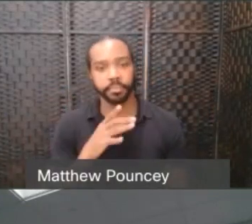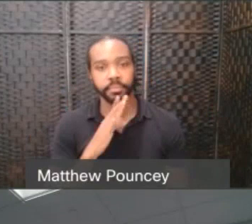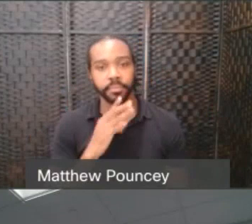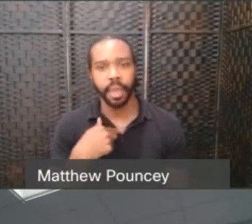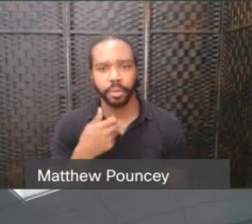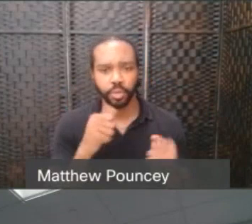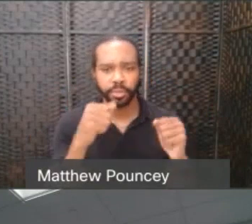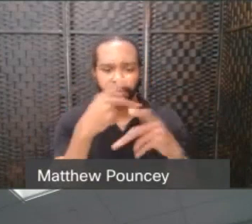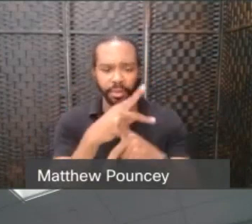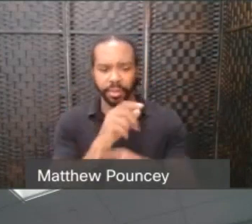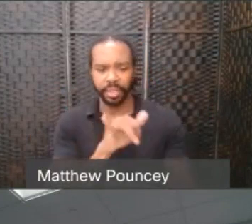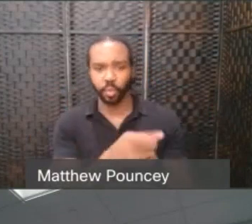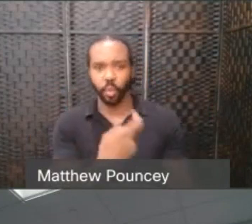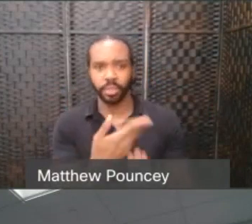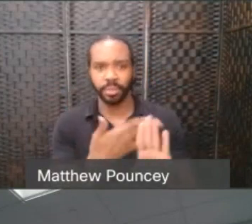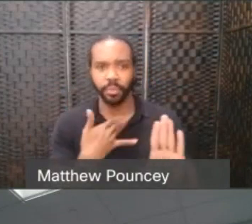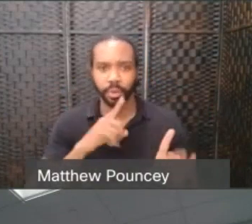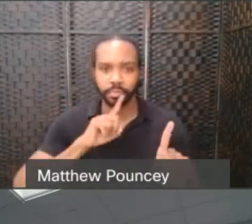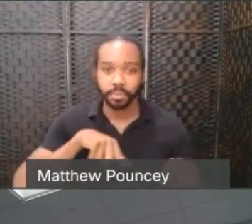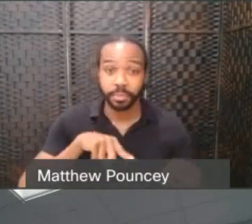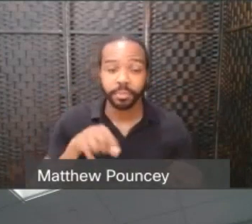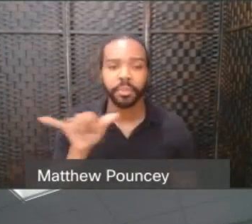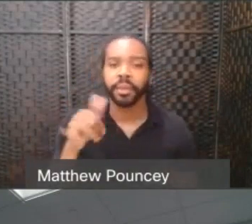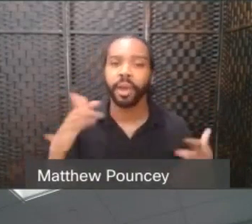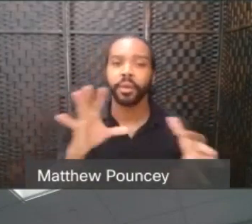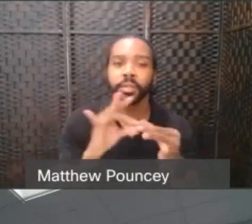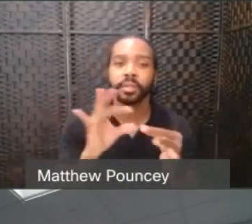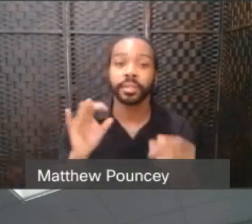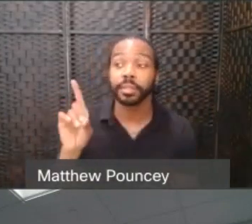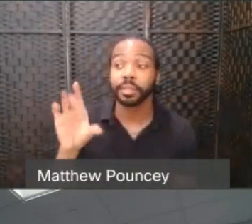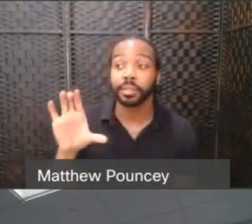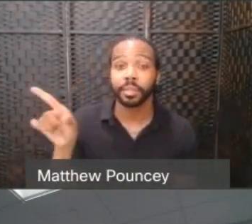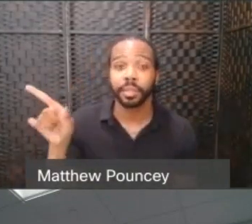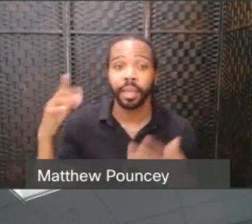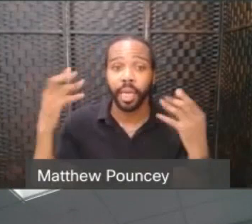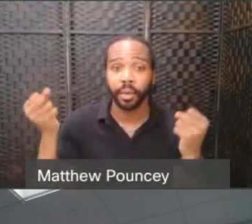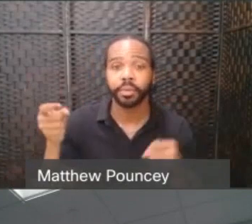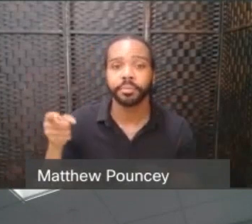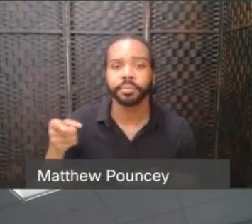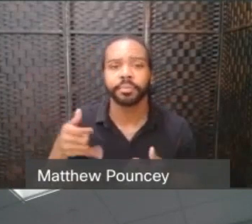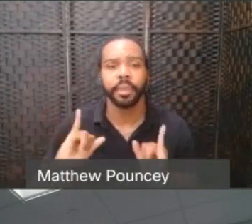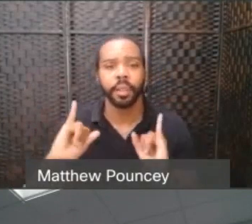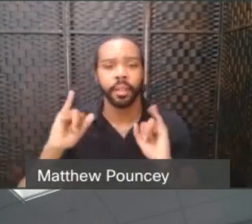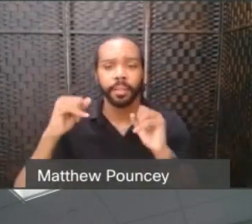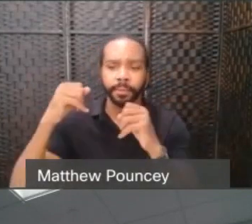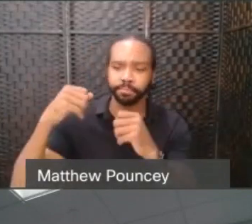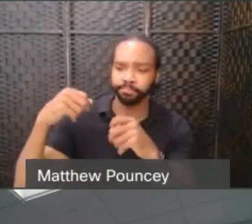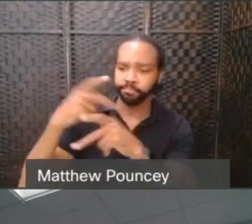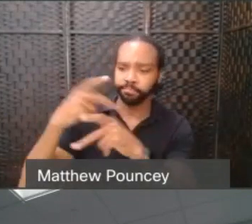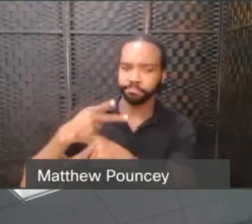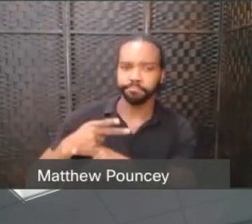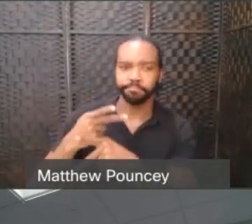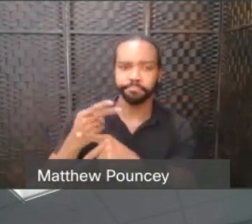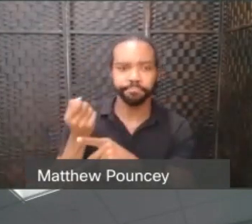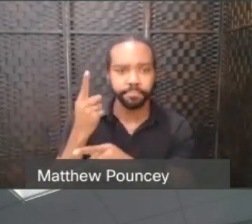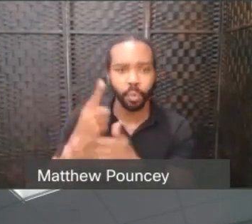Like I said, DC Health is still digesting, what is in the new emergency temporary